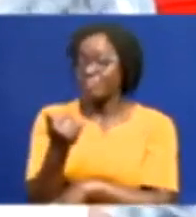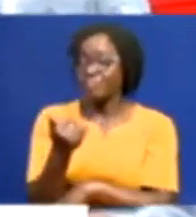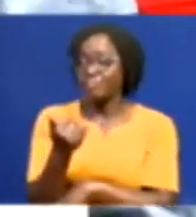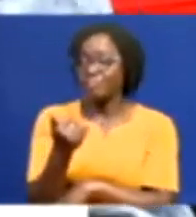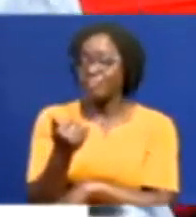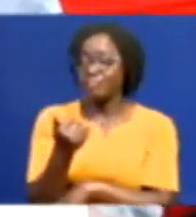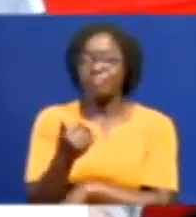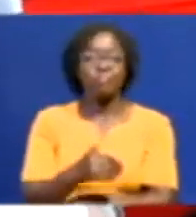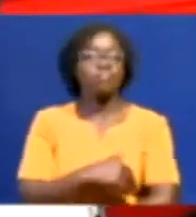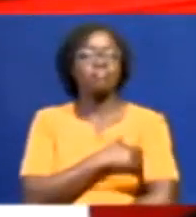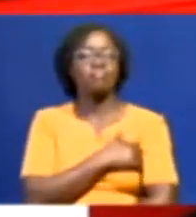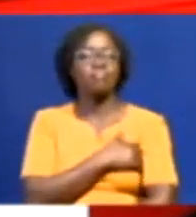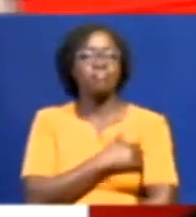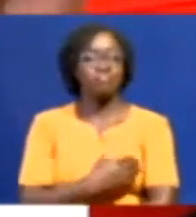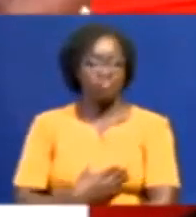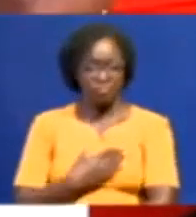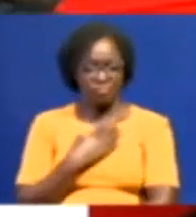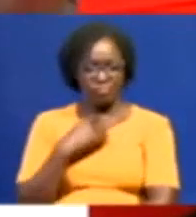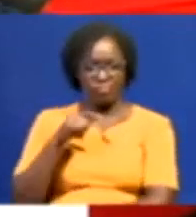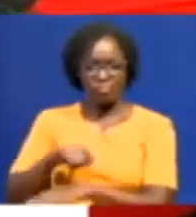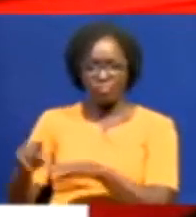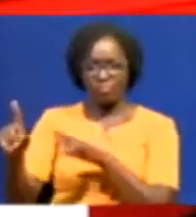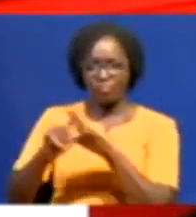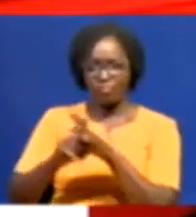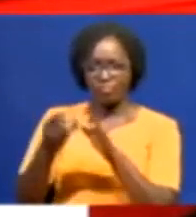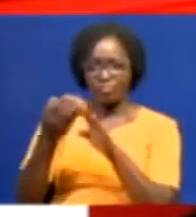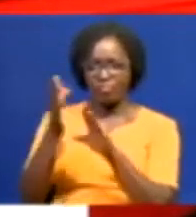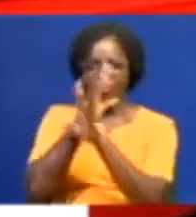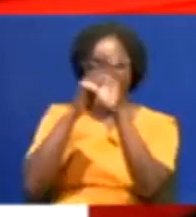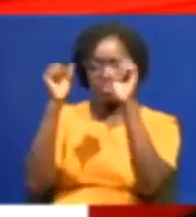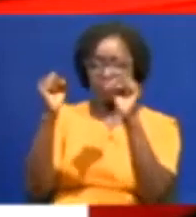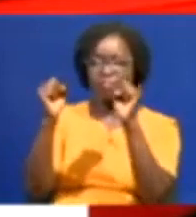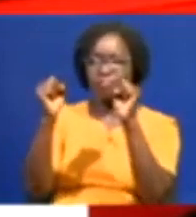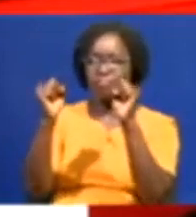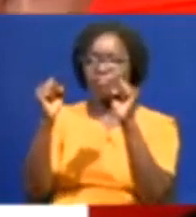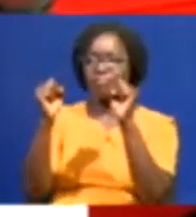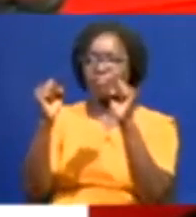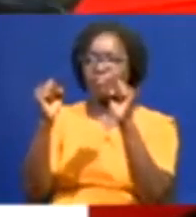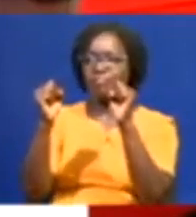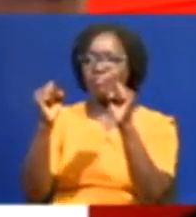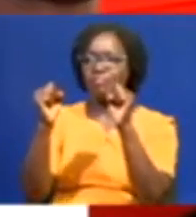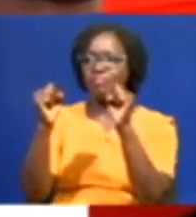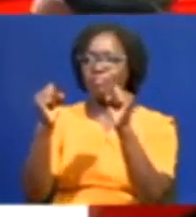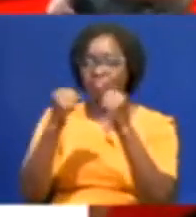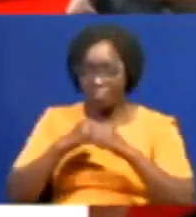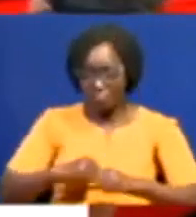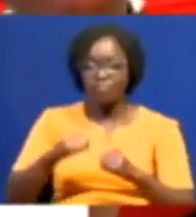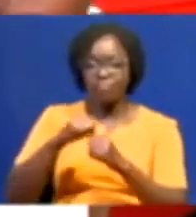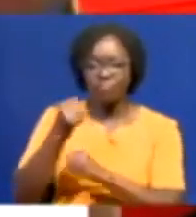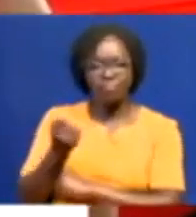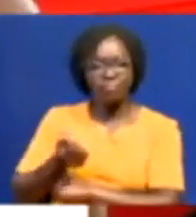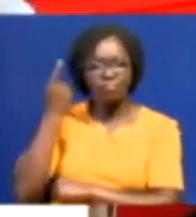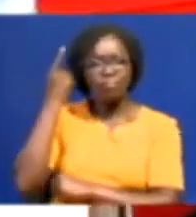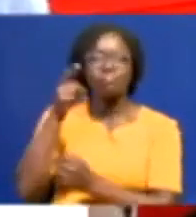guest, when you appeared before the head of state, he was able to understand